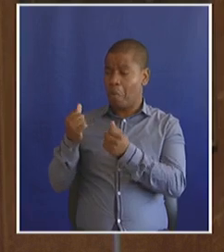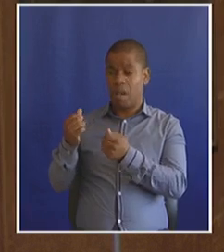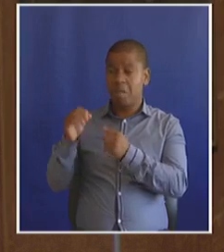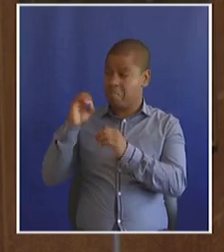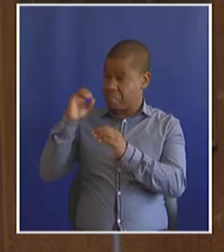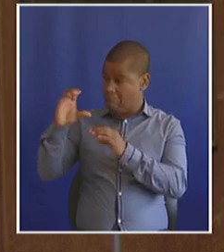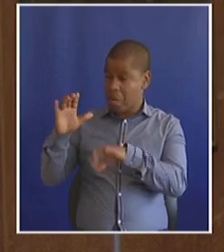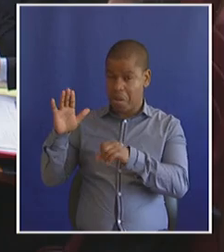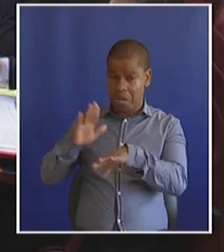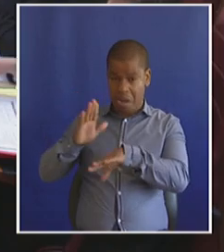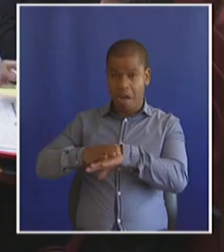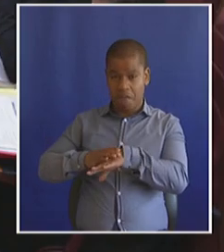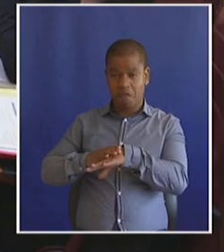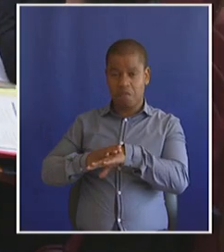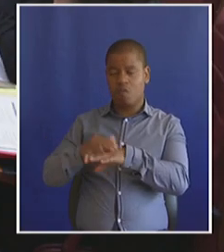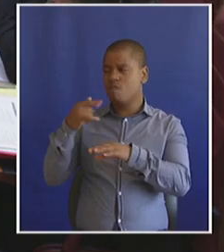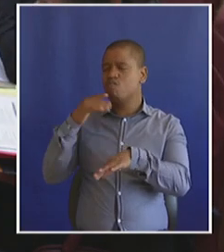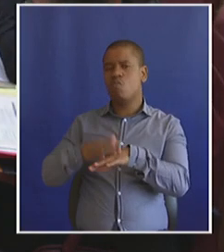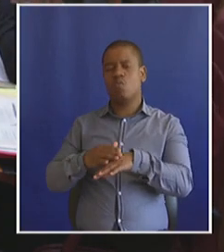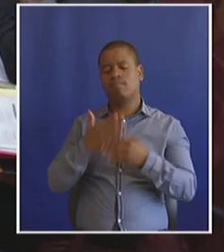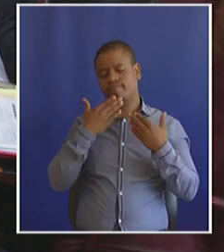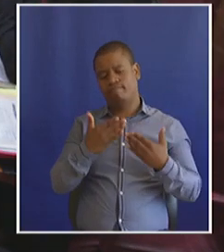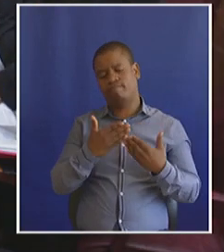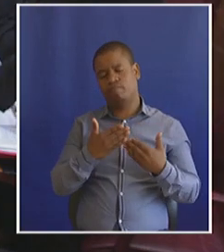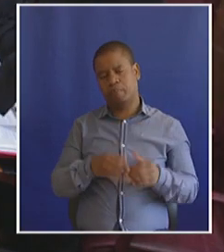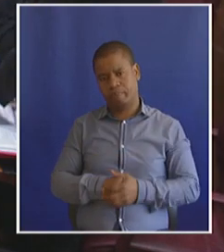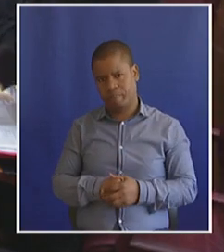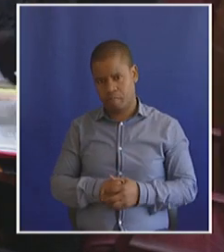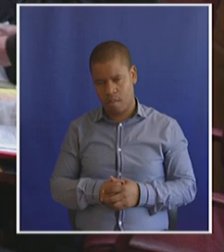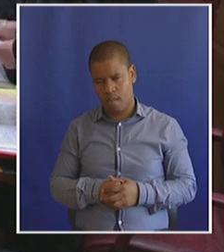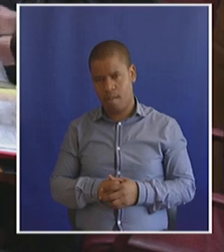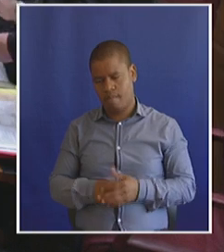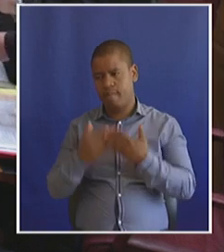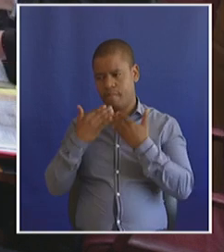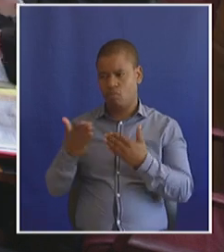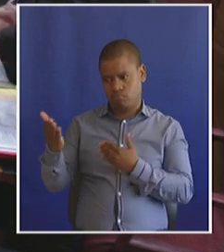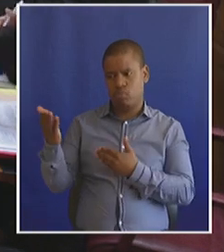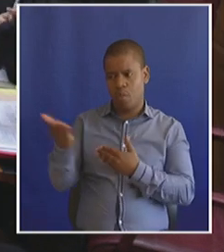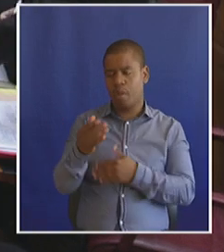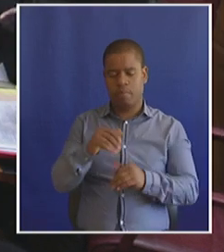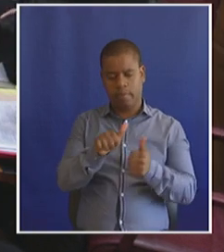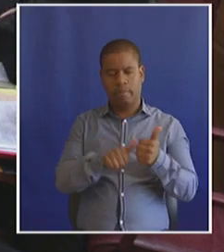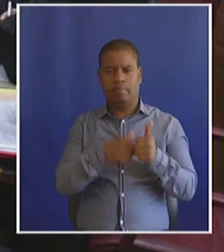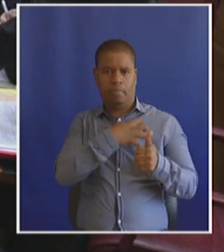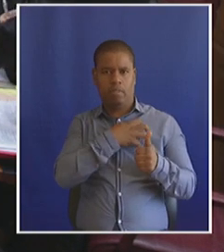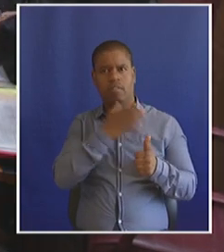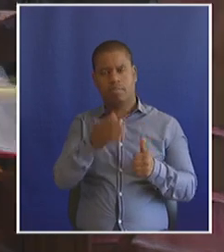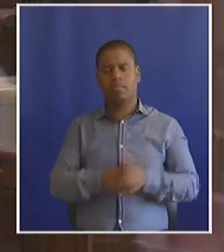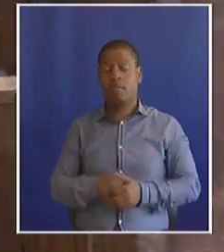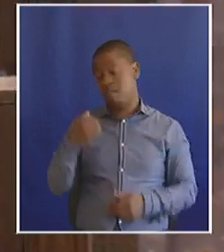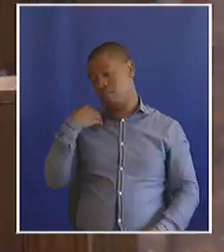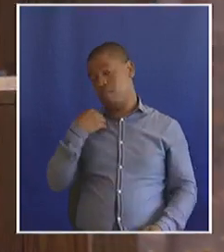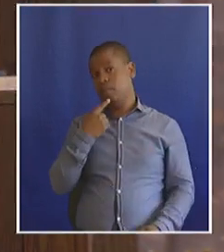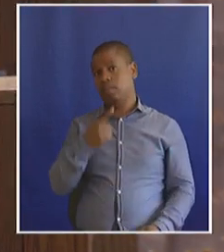Thank you. Thank you, Honorable Michalakis. Deputy Minister. Chairperson, thanks. As I stated in the reply,